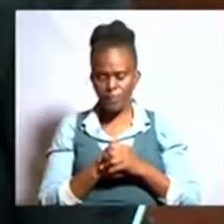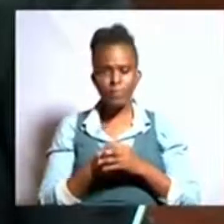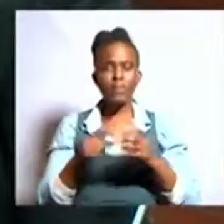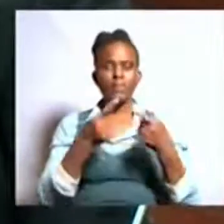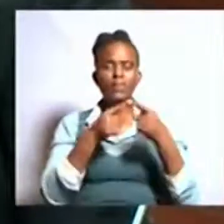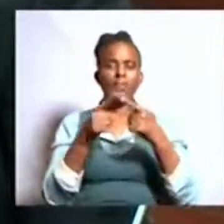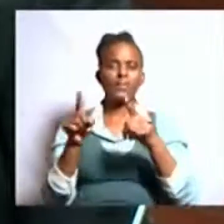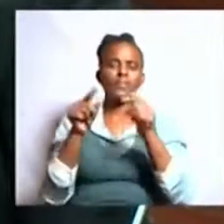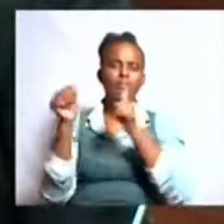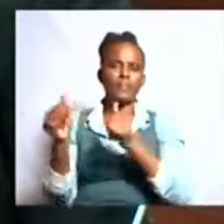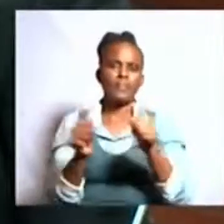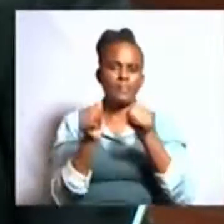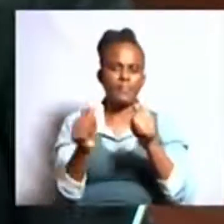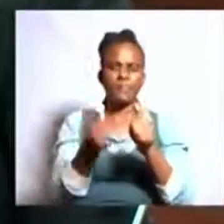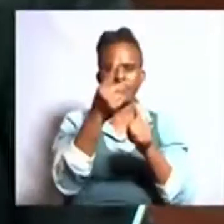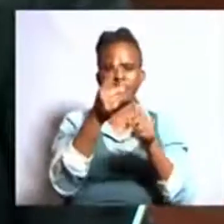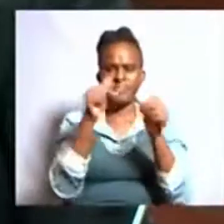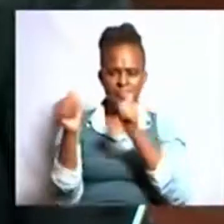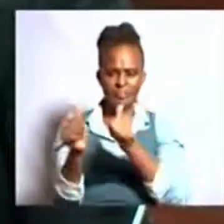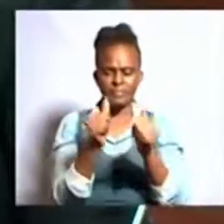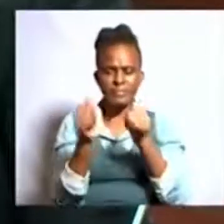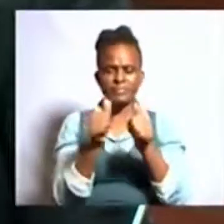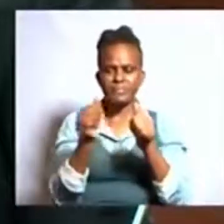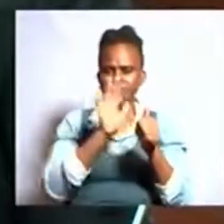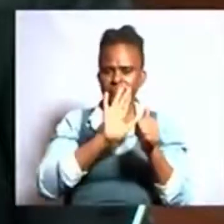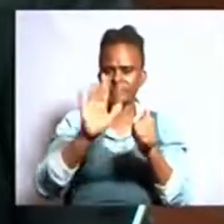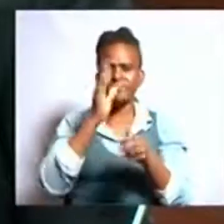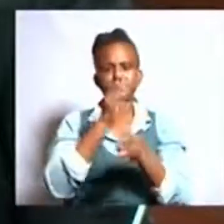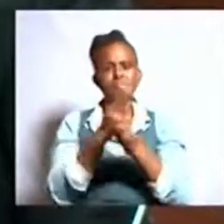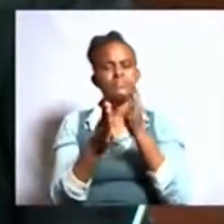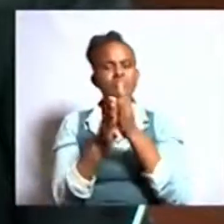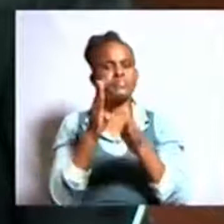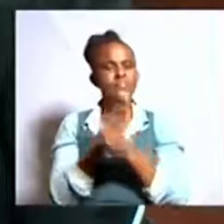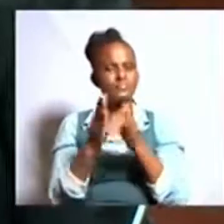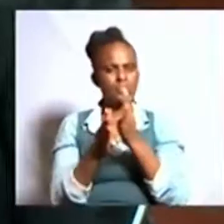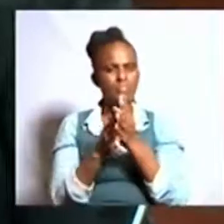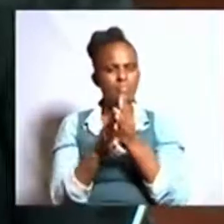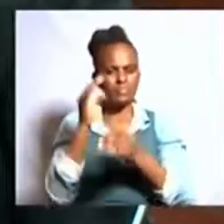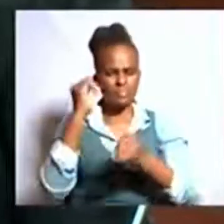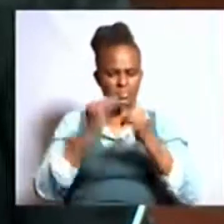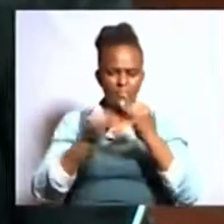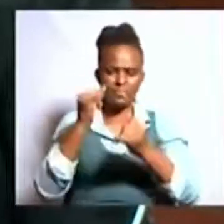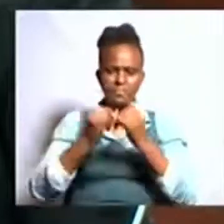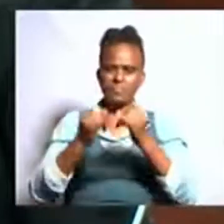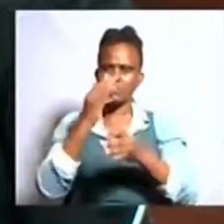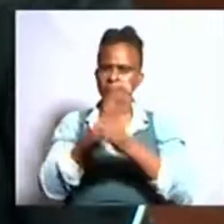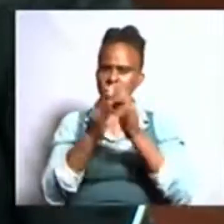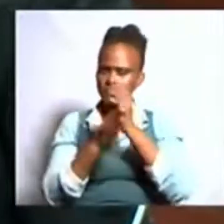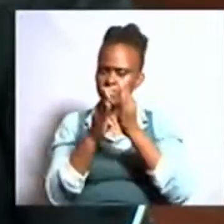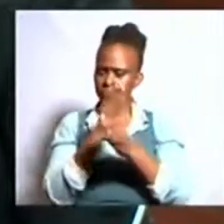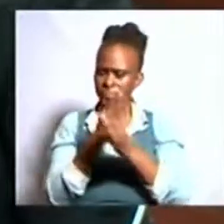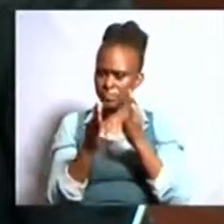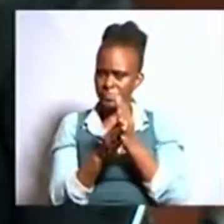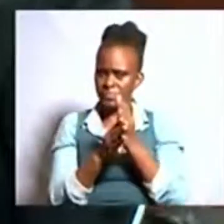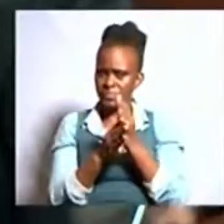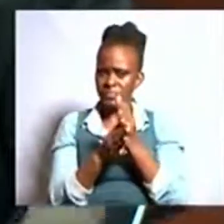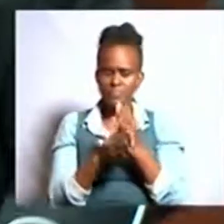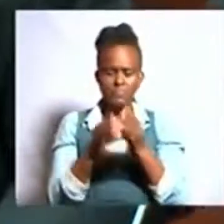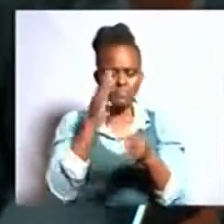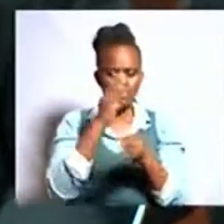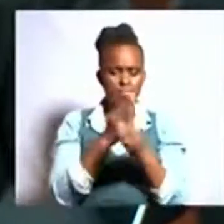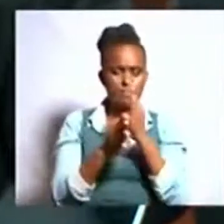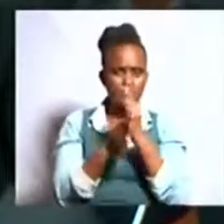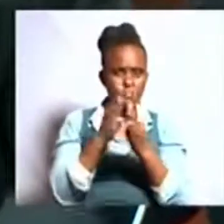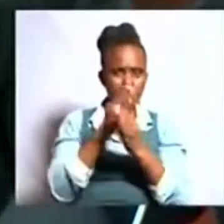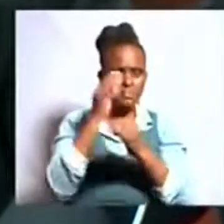and one of the activities that of the infrastructure, completion of infrastructure. Infrastructure had